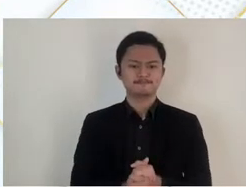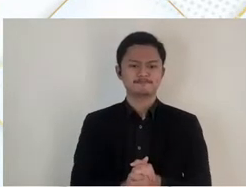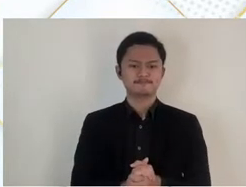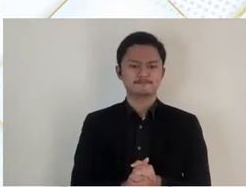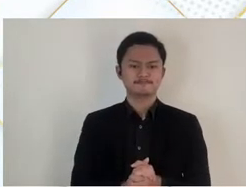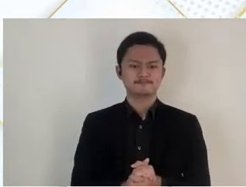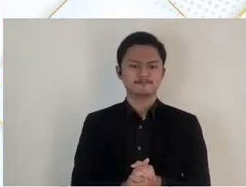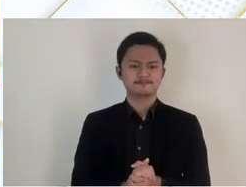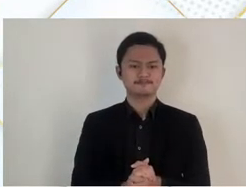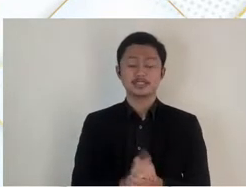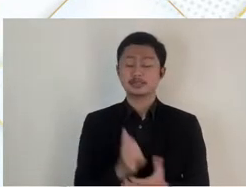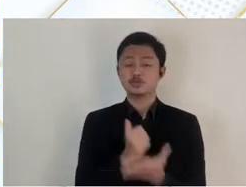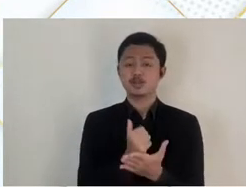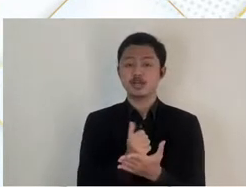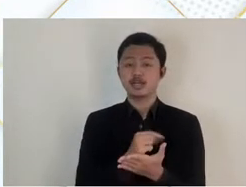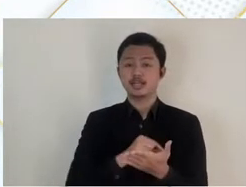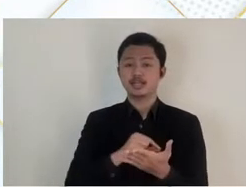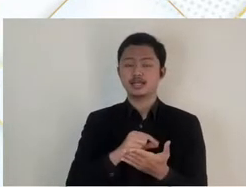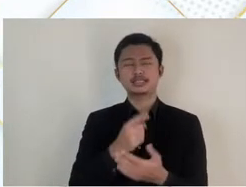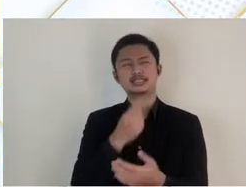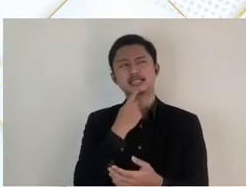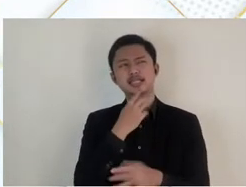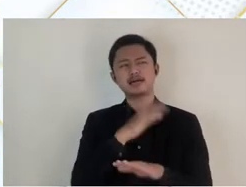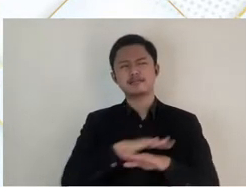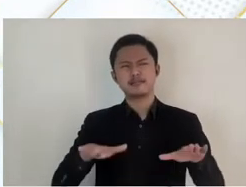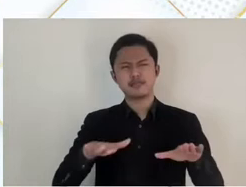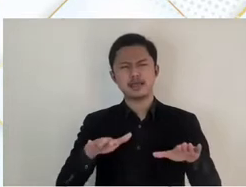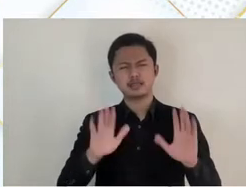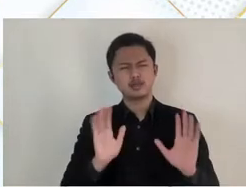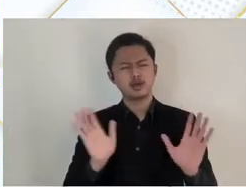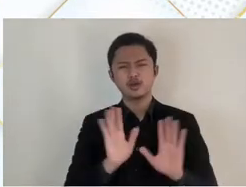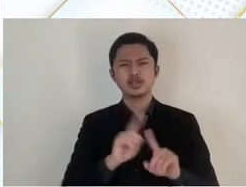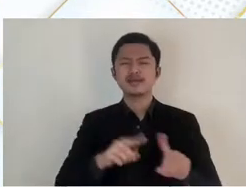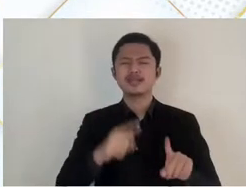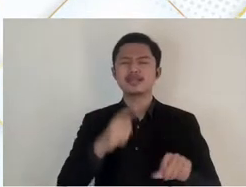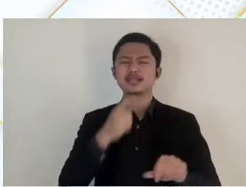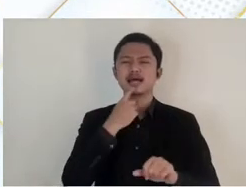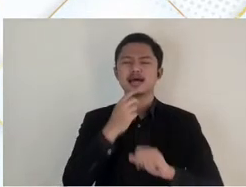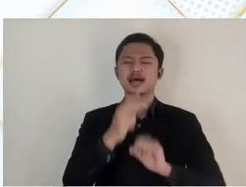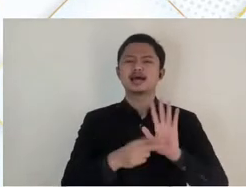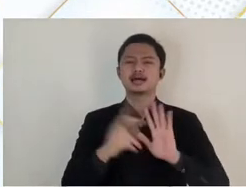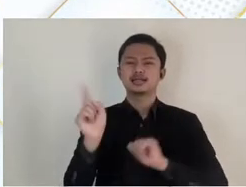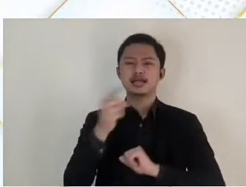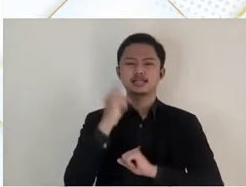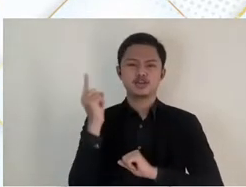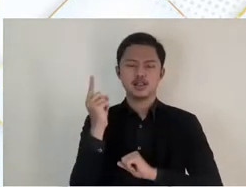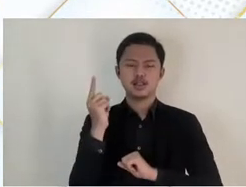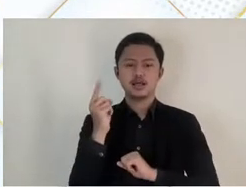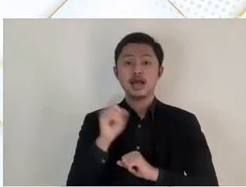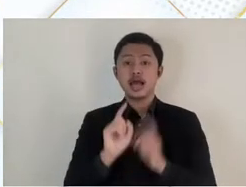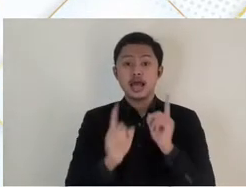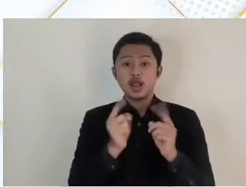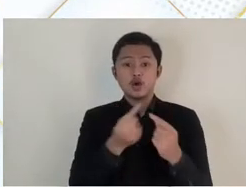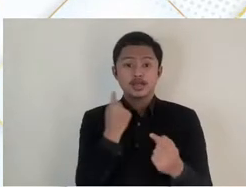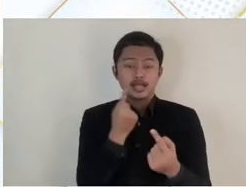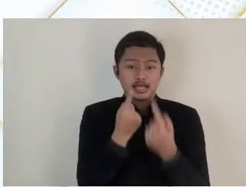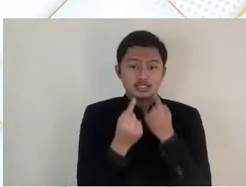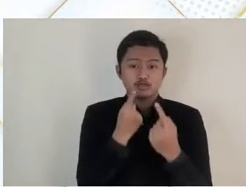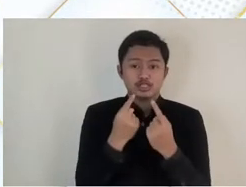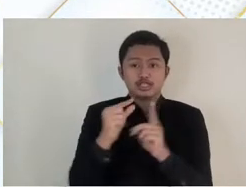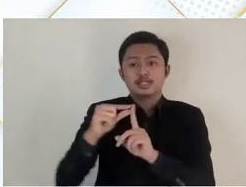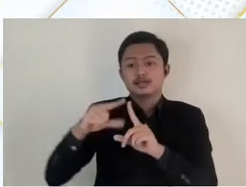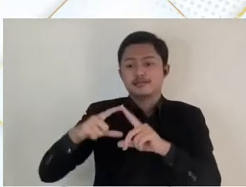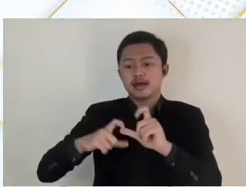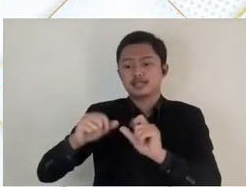This is not exactly about peacekeeping, but of course this is an issue of the region. When we discuss the Pacific region in